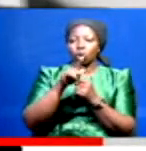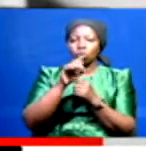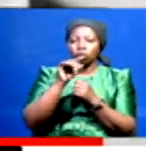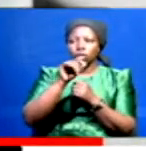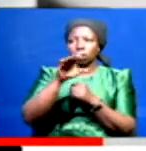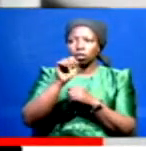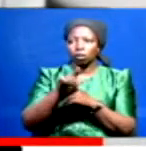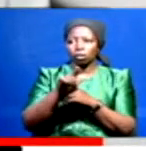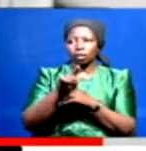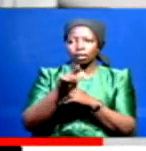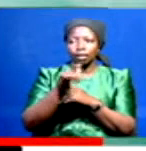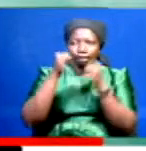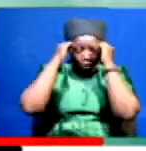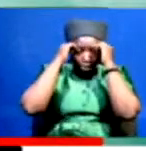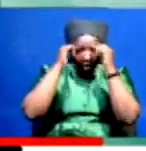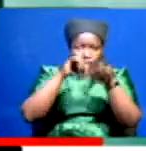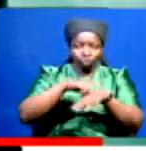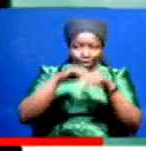of religious behavior.